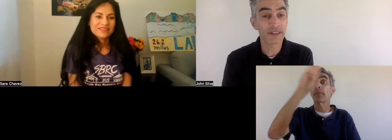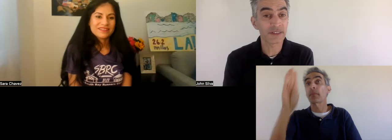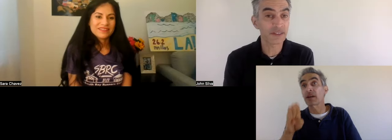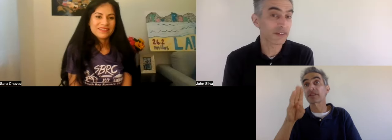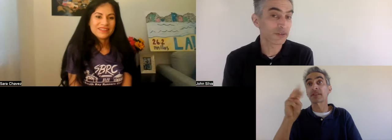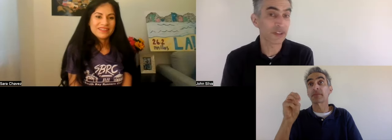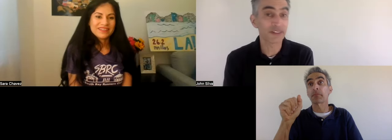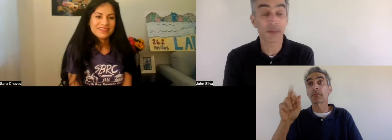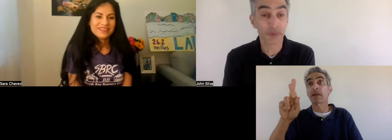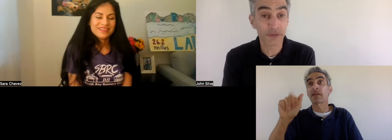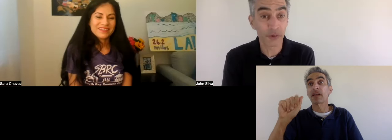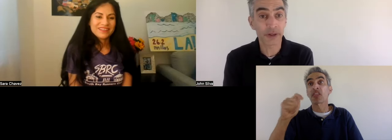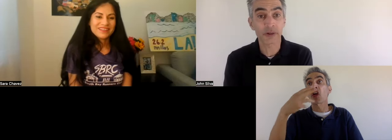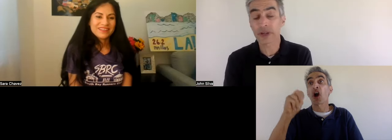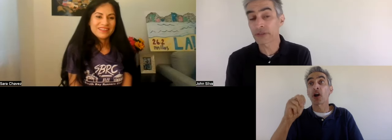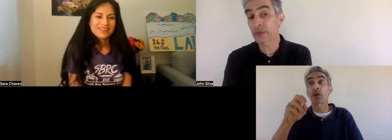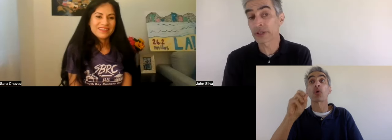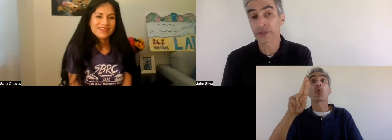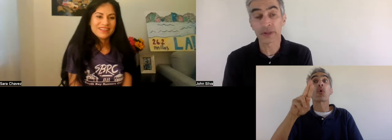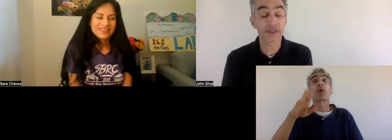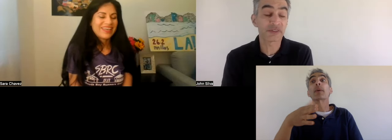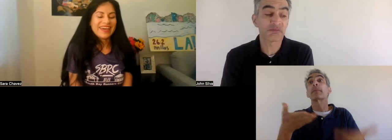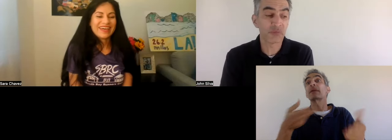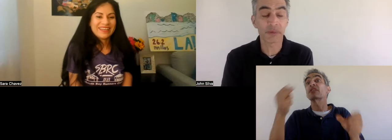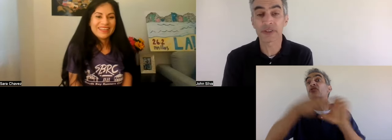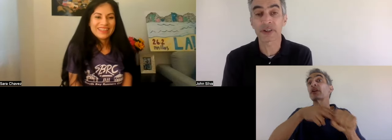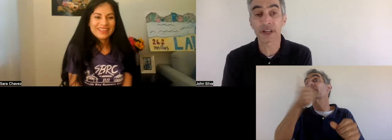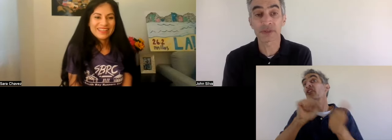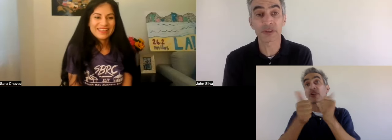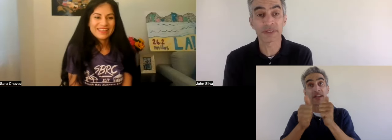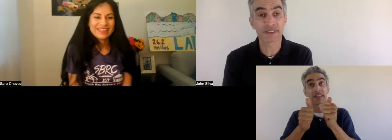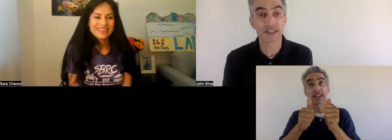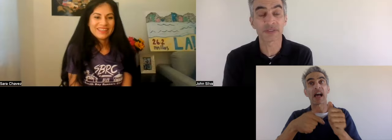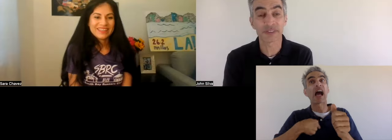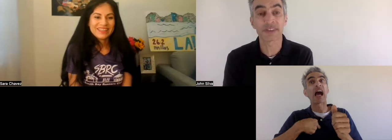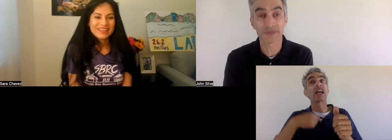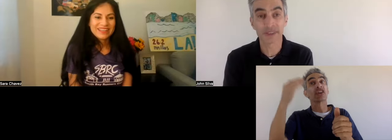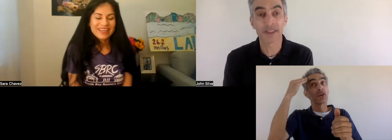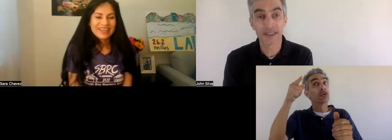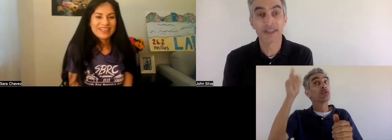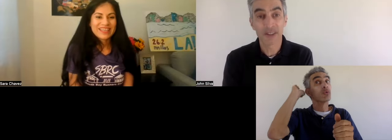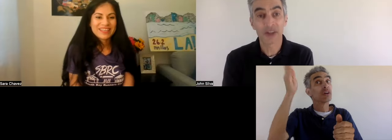for Boston, doing that sub 340 or whatever you want to do, whether it's run a marathon or not. I'm sure you'll be successful. So. Yeah,